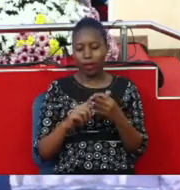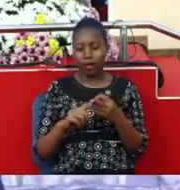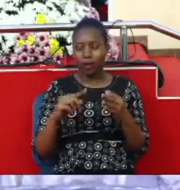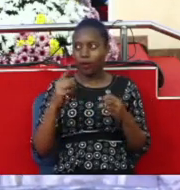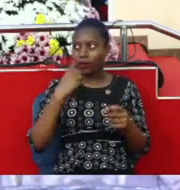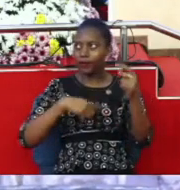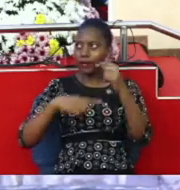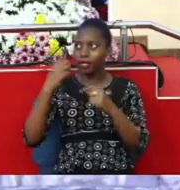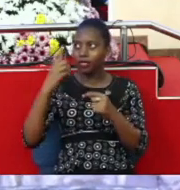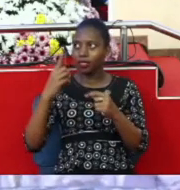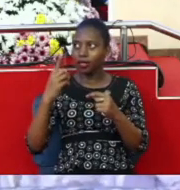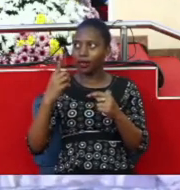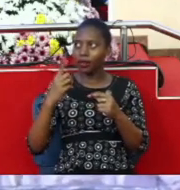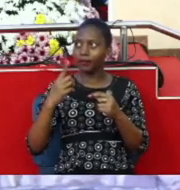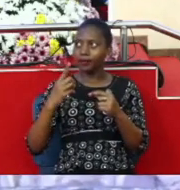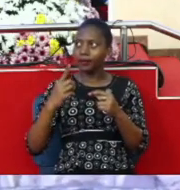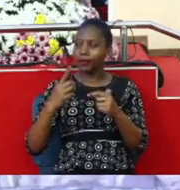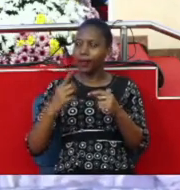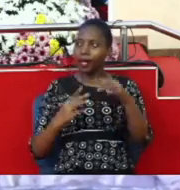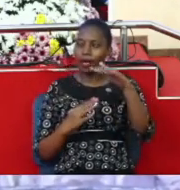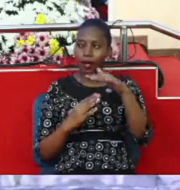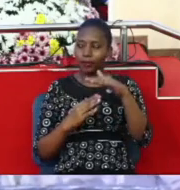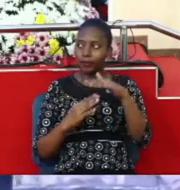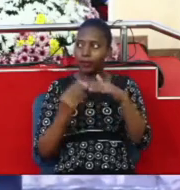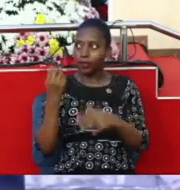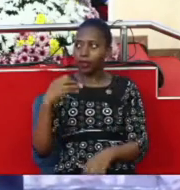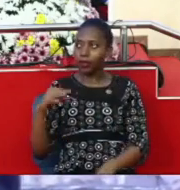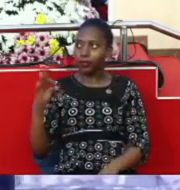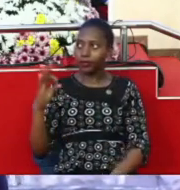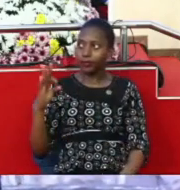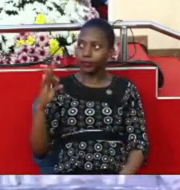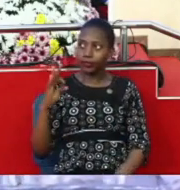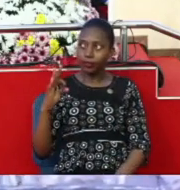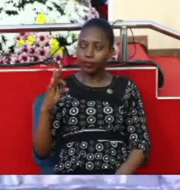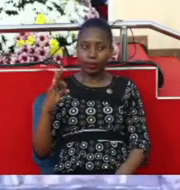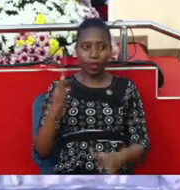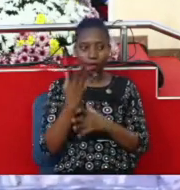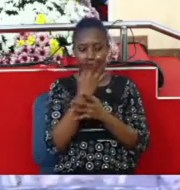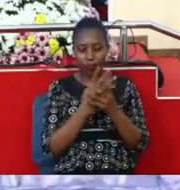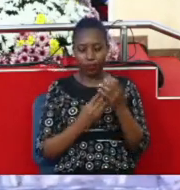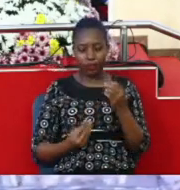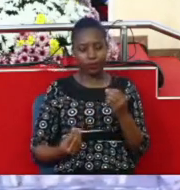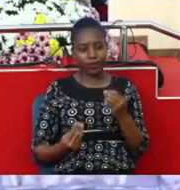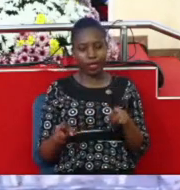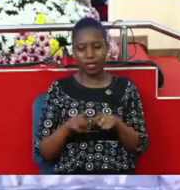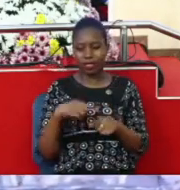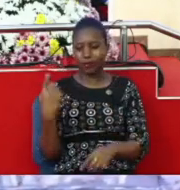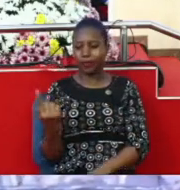Victory over grief and depression. Victory over despair and loneliness.